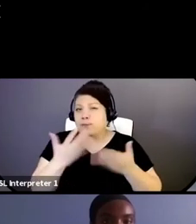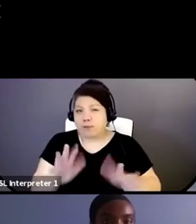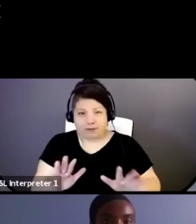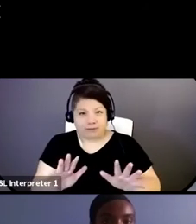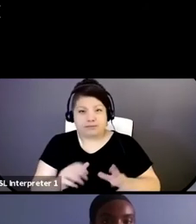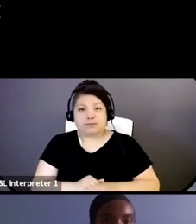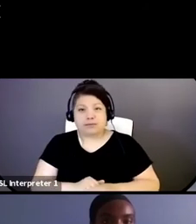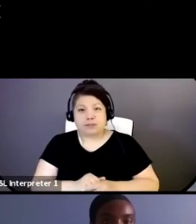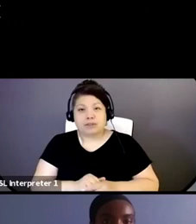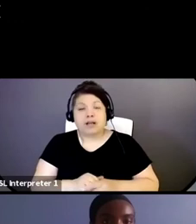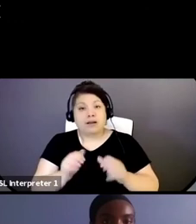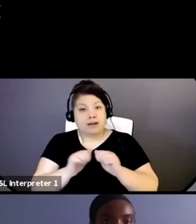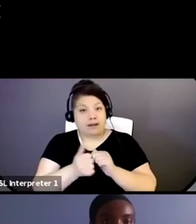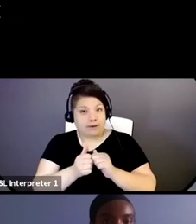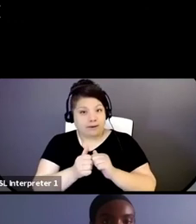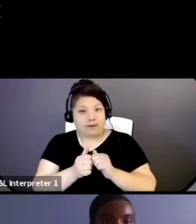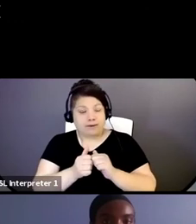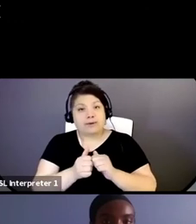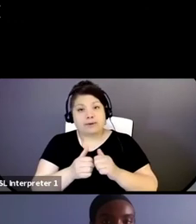these